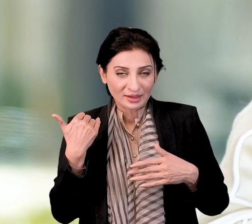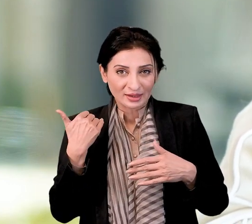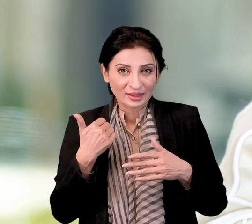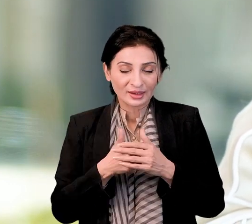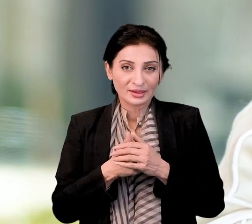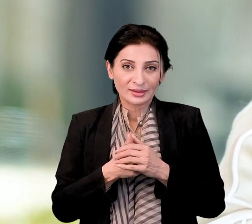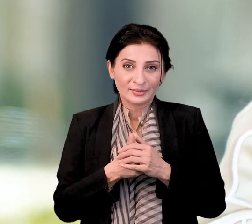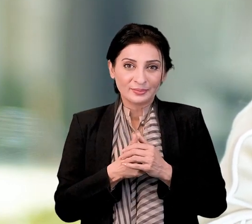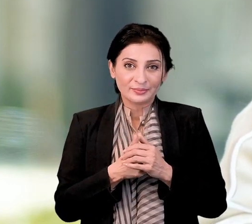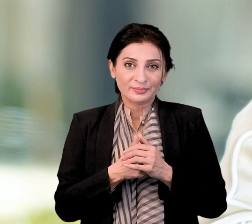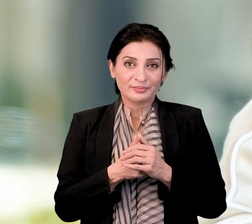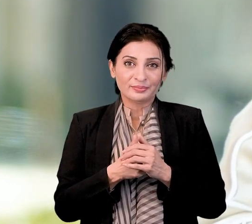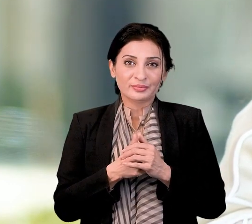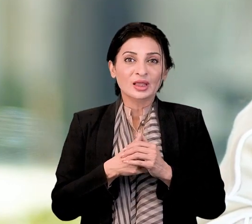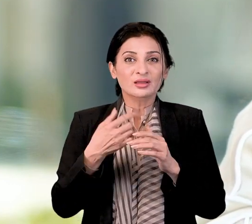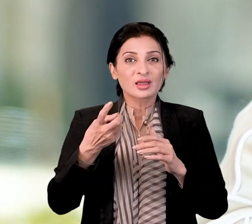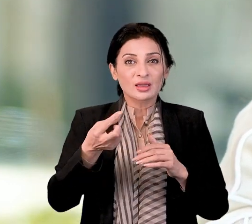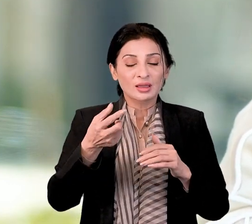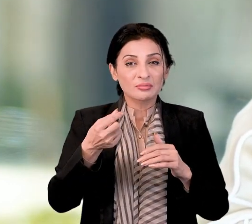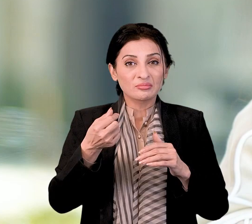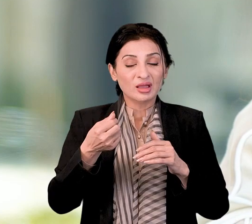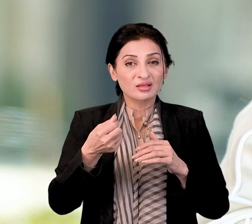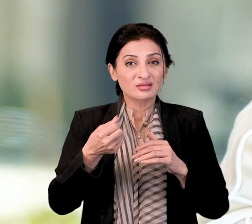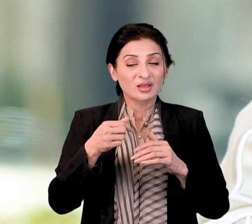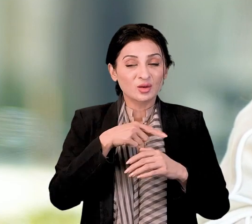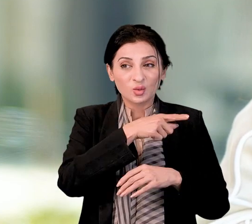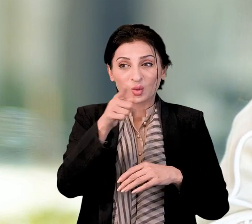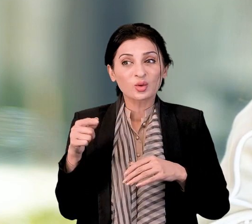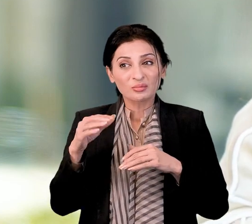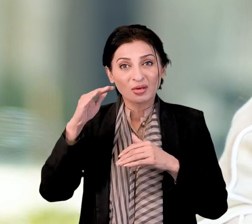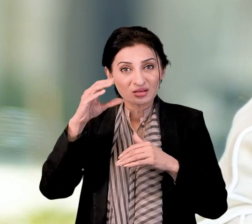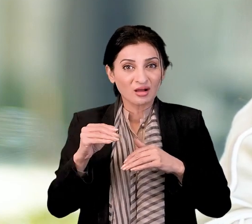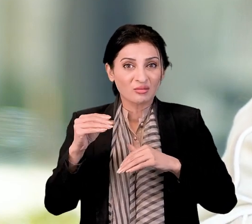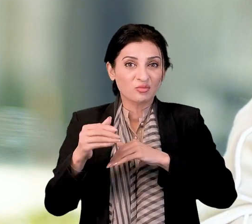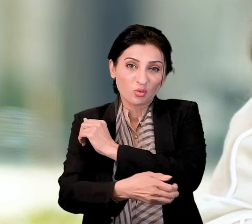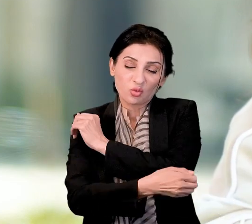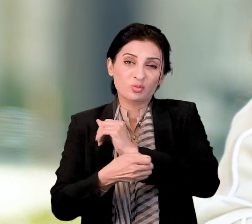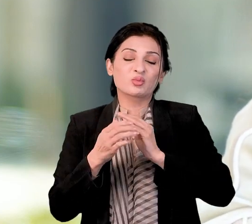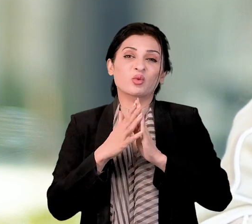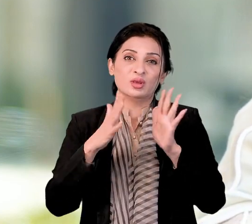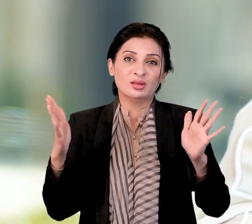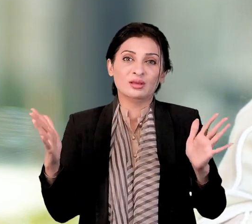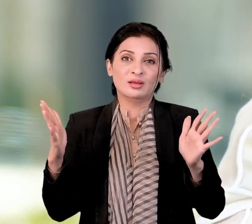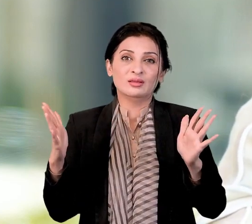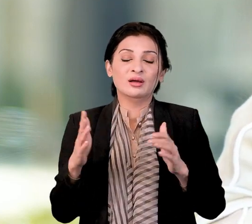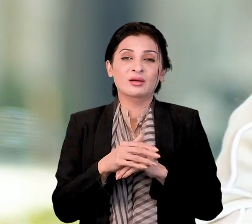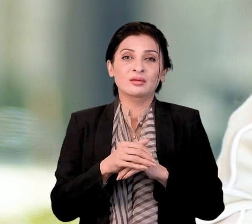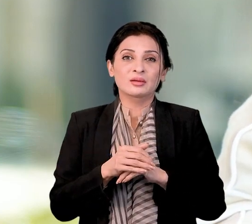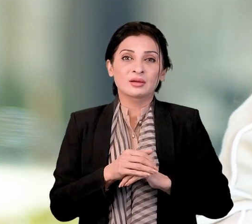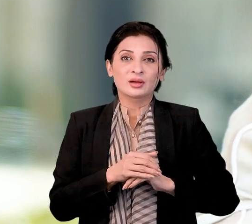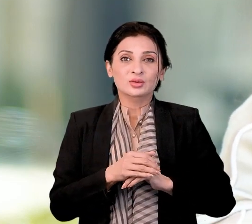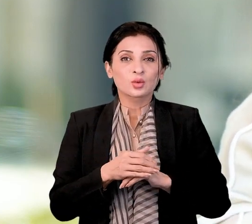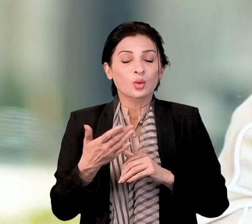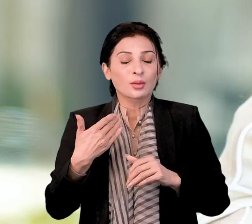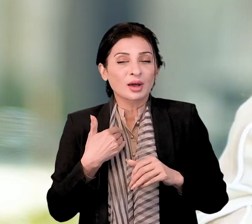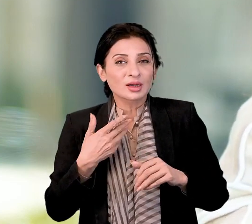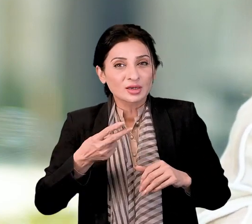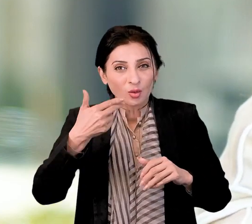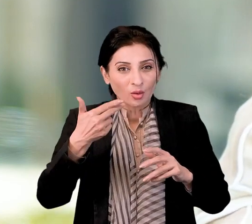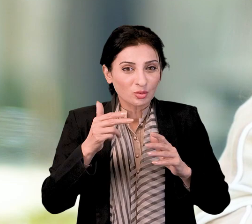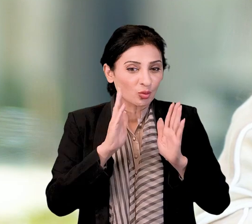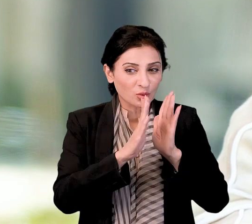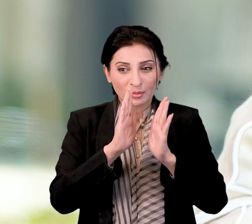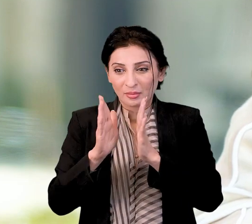costing with constantly increasing costs. Operational costs increase ho chuki hain, from electricity